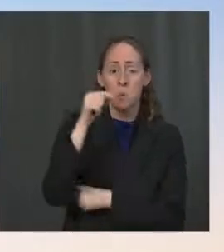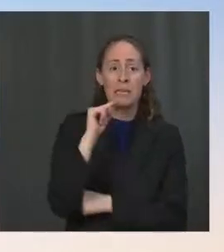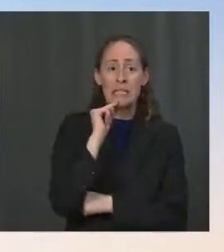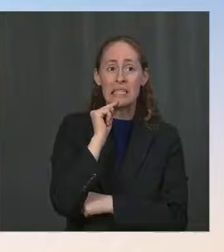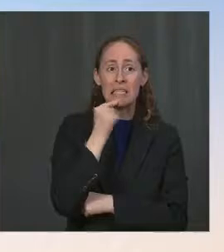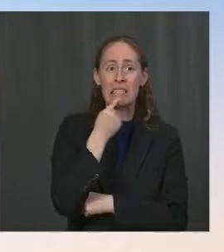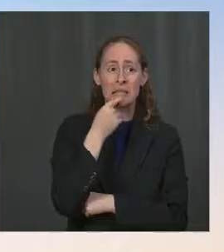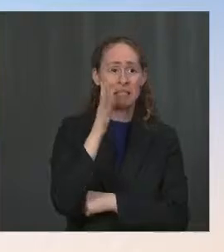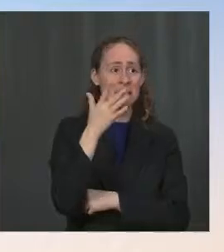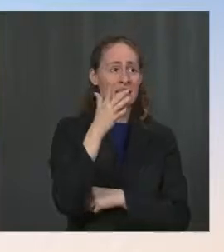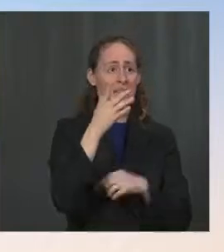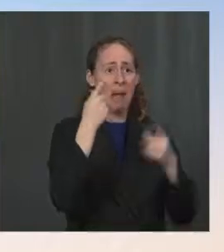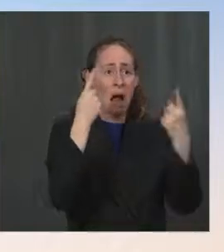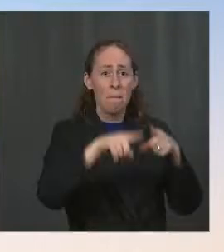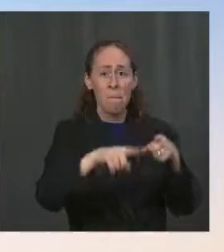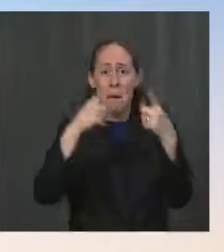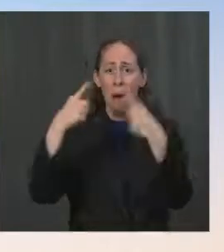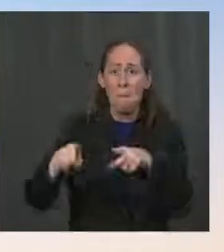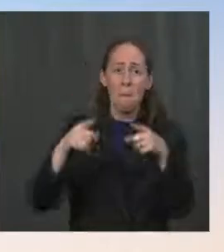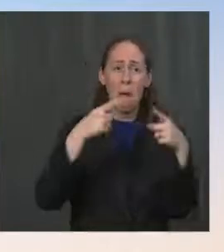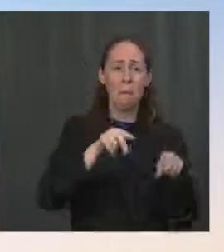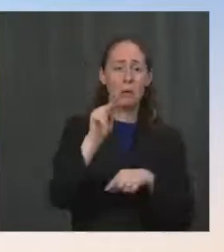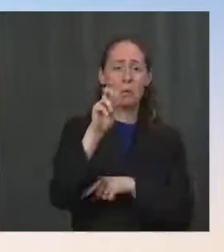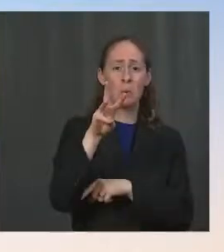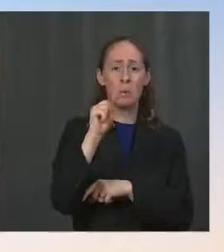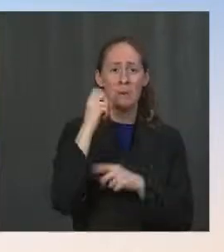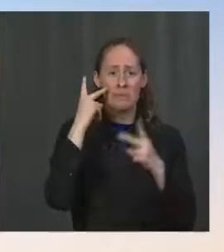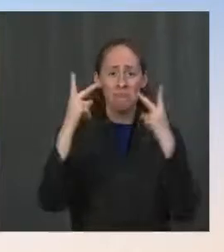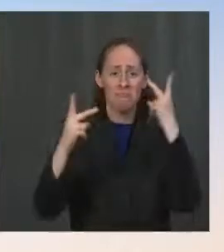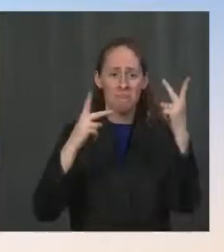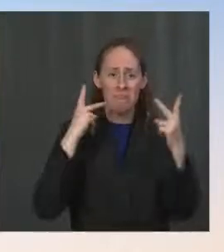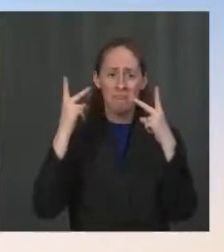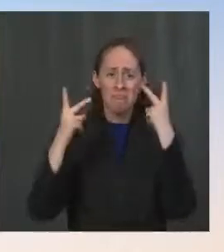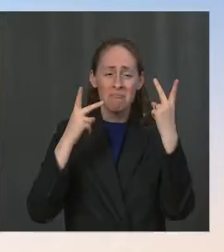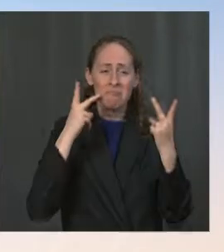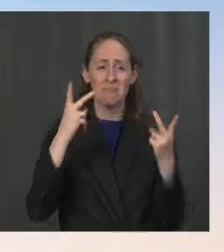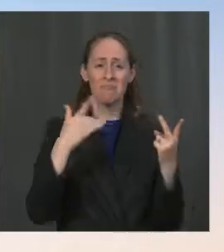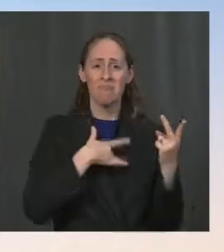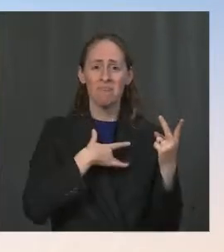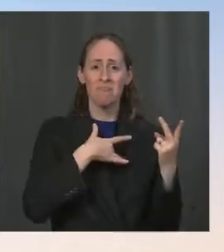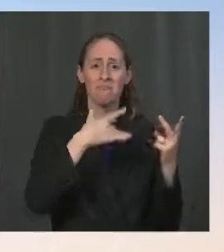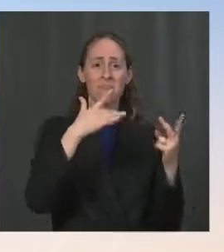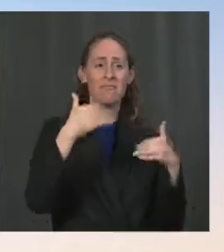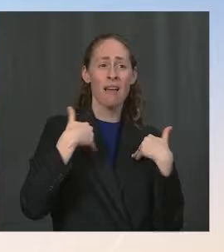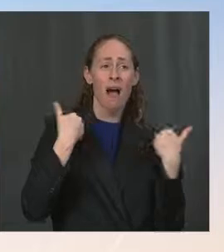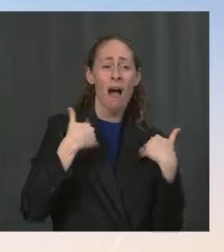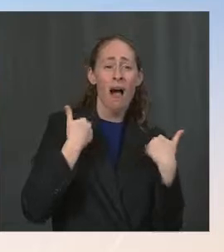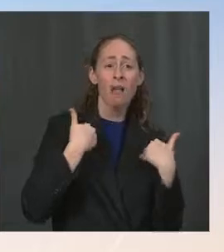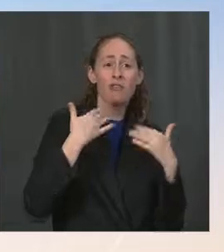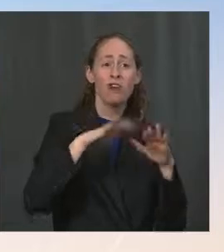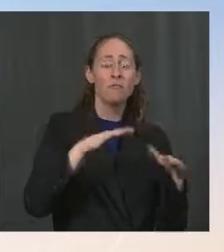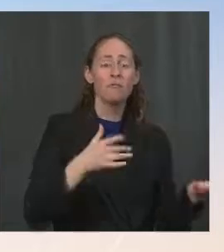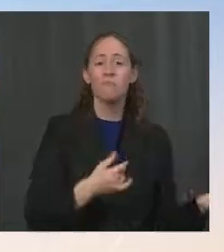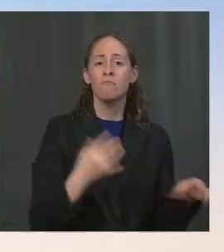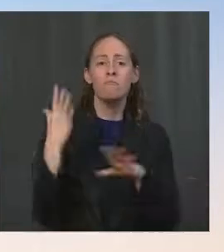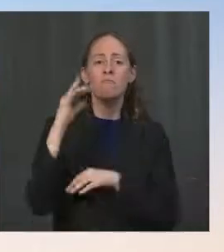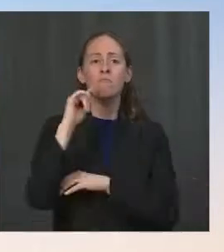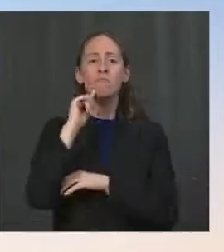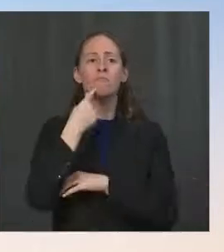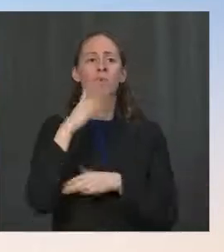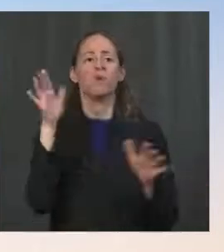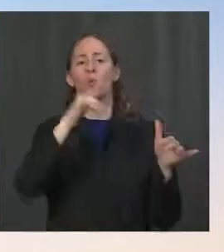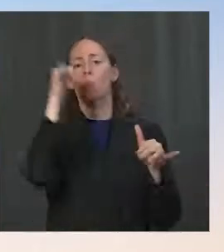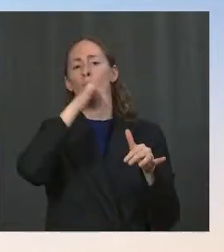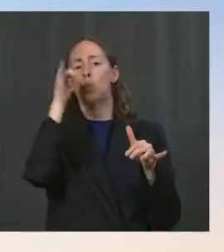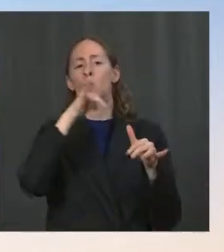news, on national news, of young people, in some cases children, being hospitalized, and that is scaring people, which is, we hate